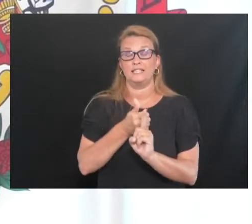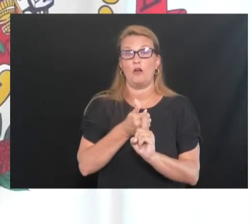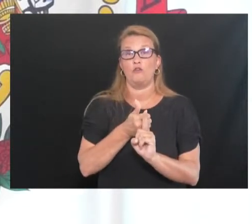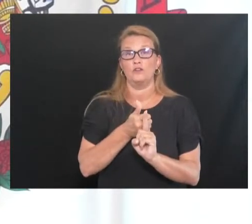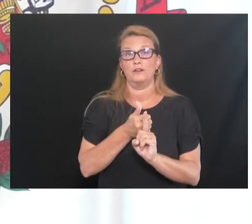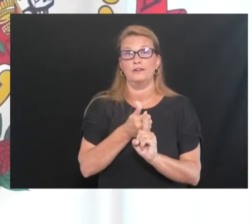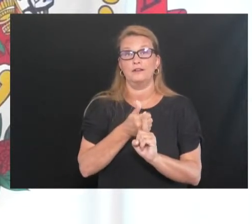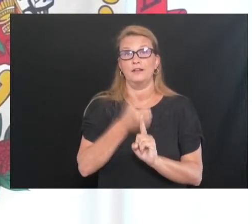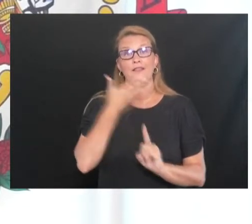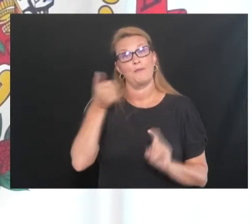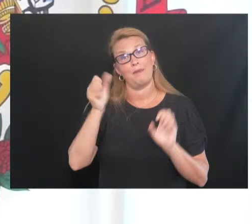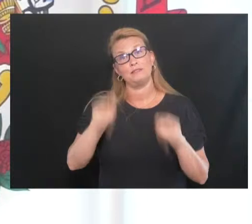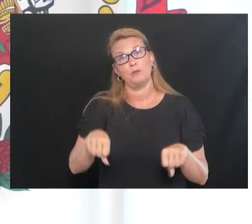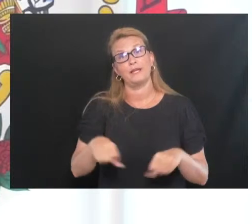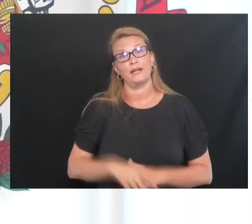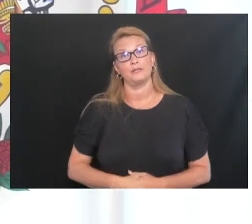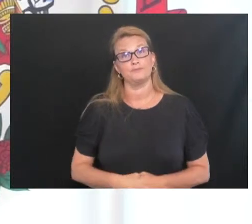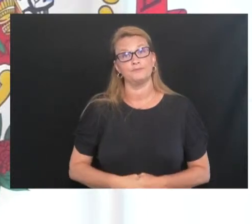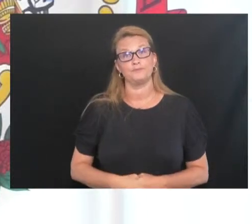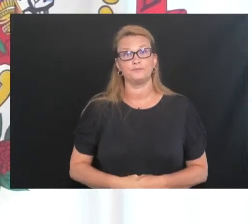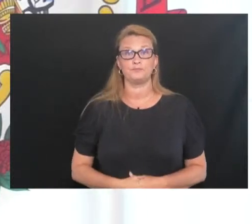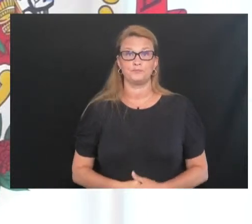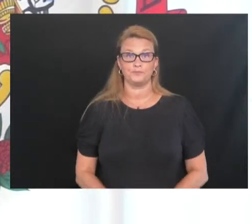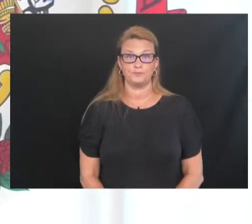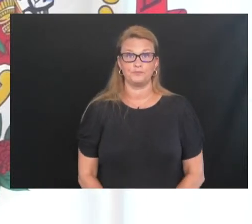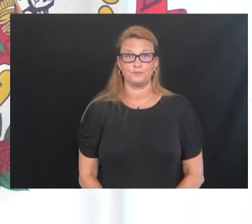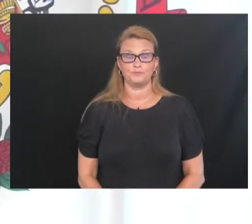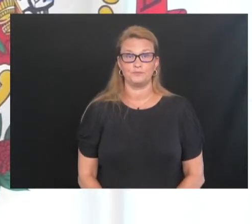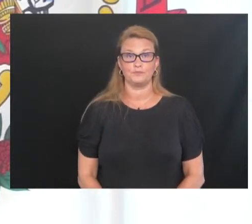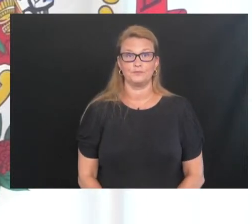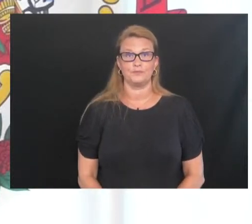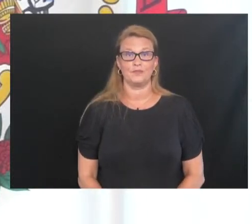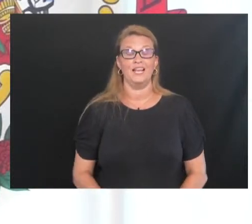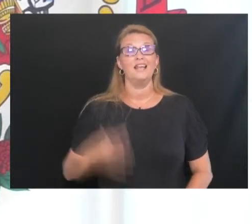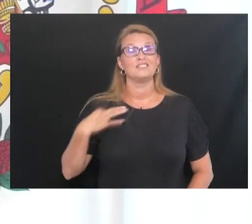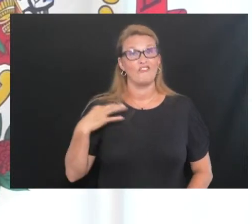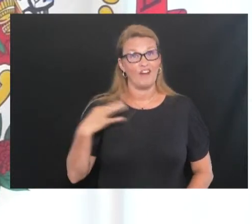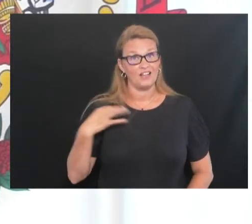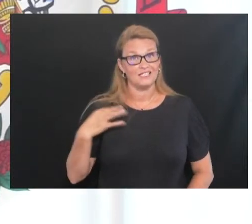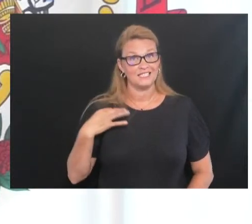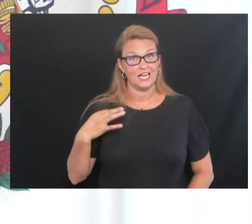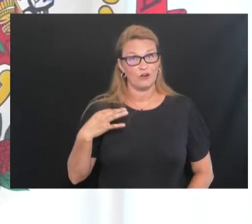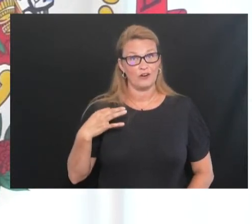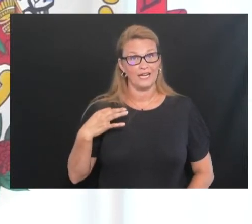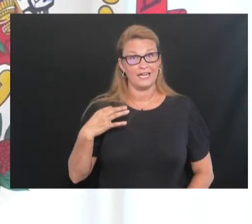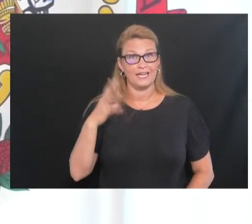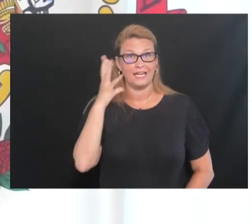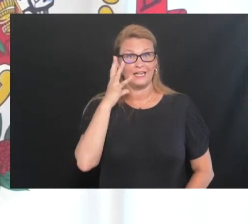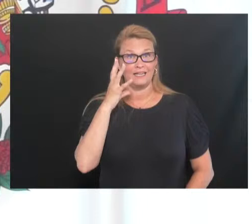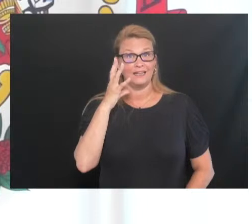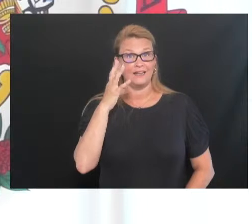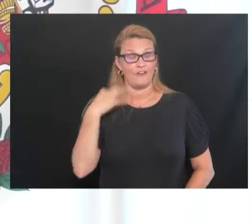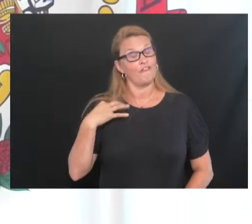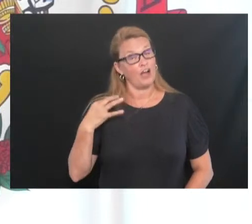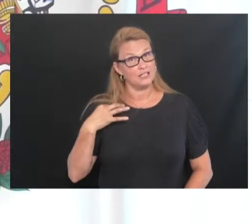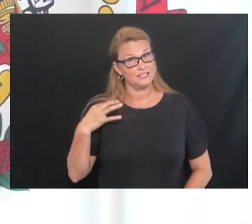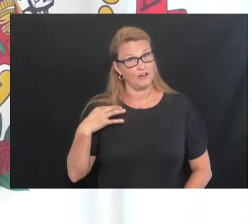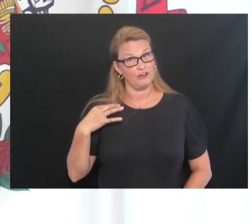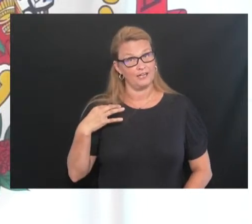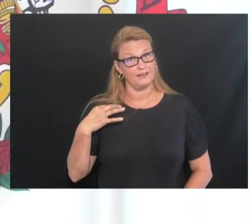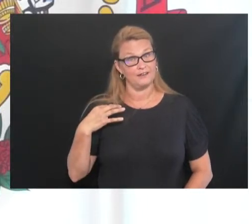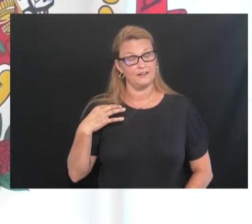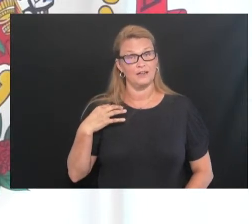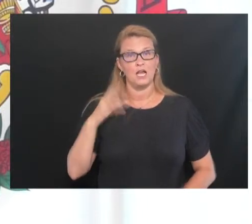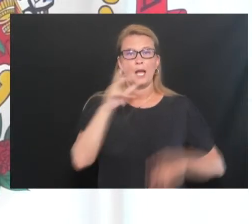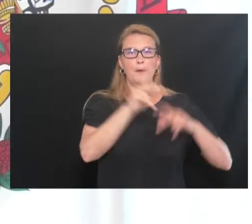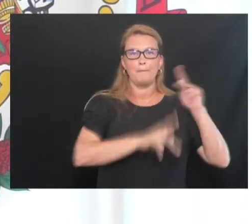can. So this is going to be a voluntary trial. A voluntary trial of those folks in the